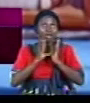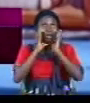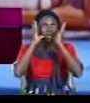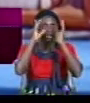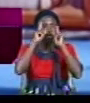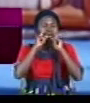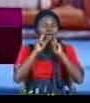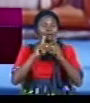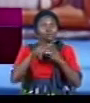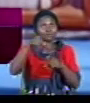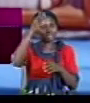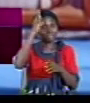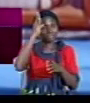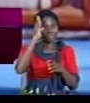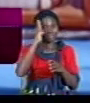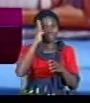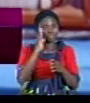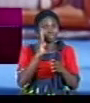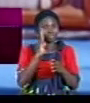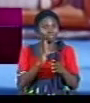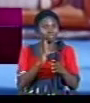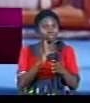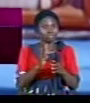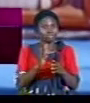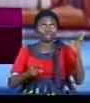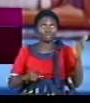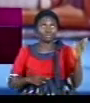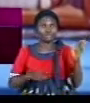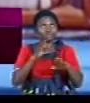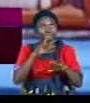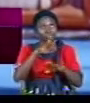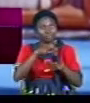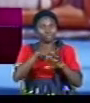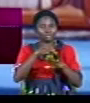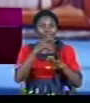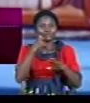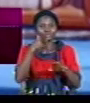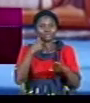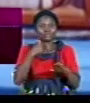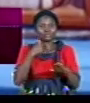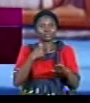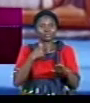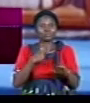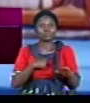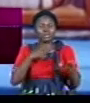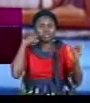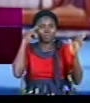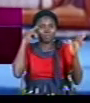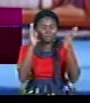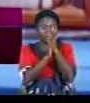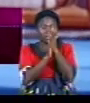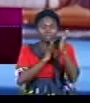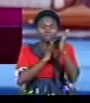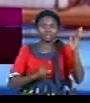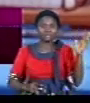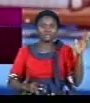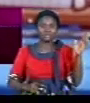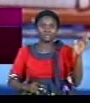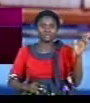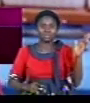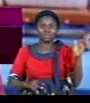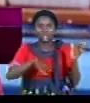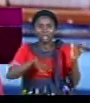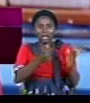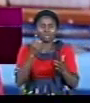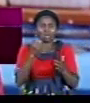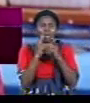I cried to God, and the Lord visited me. Praise the Lord. And another one happened during Bayelsa Crusade.